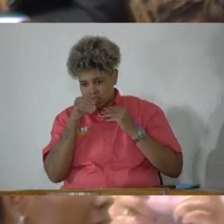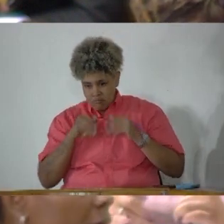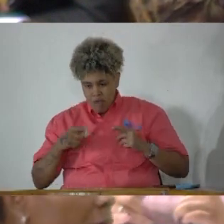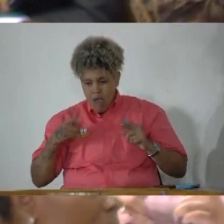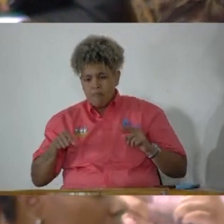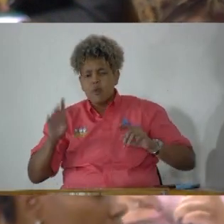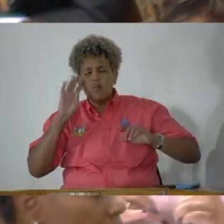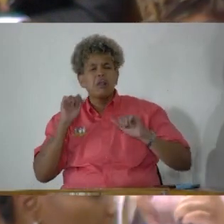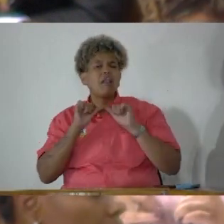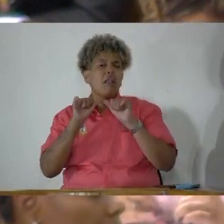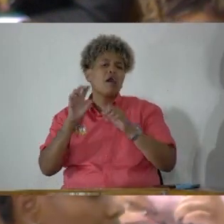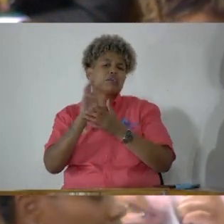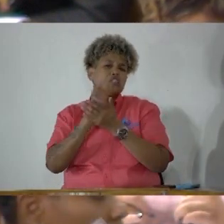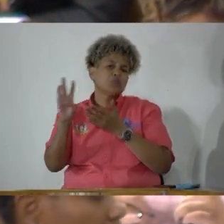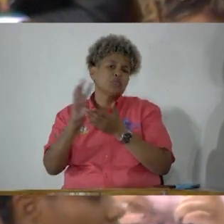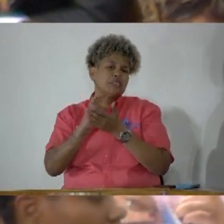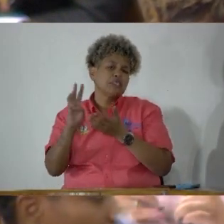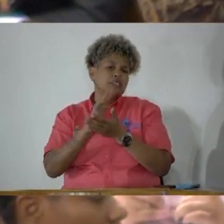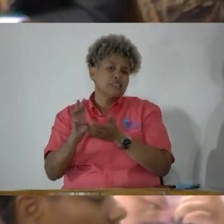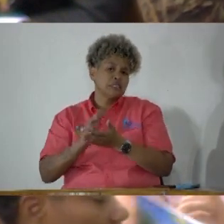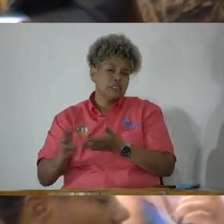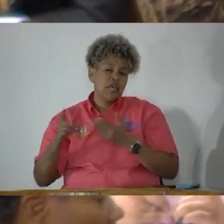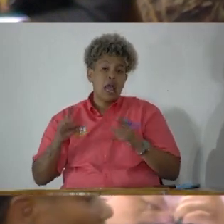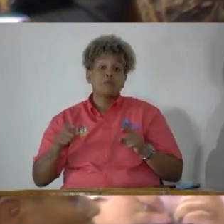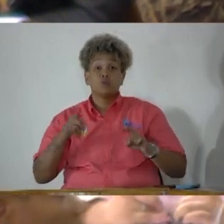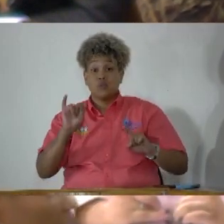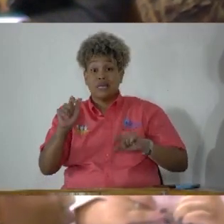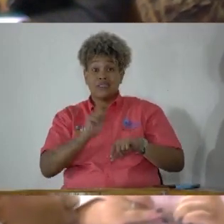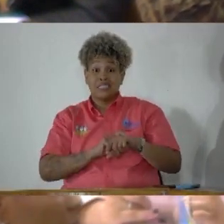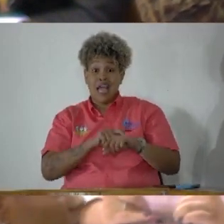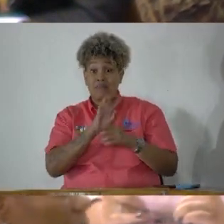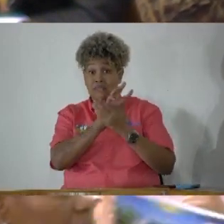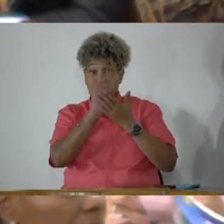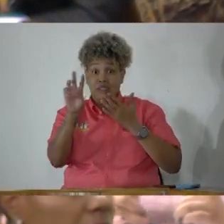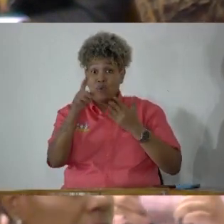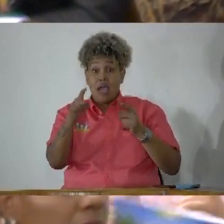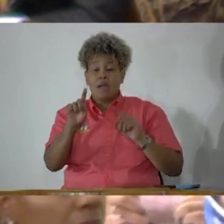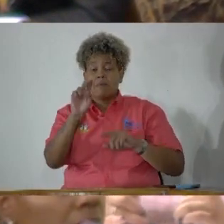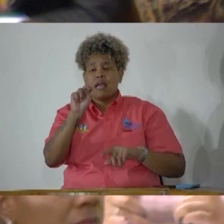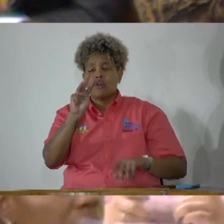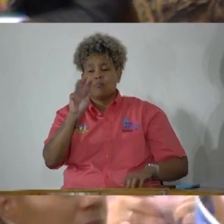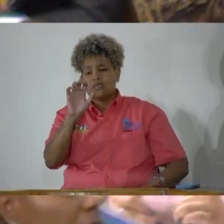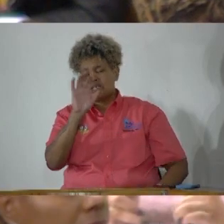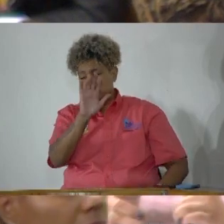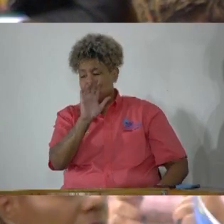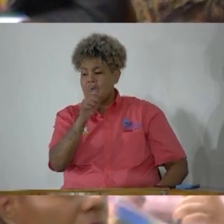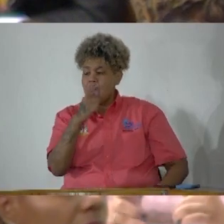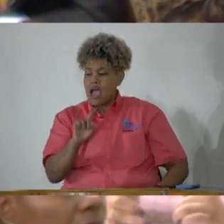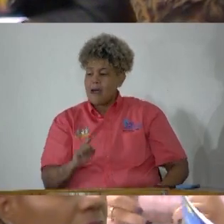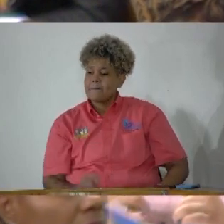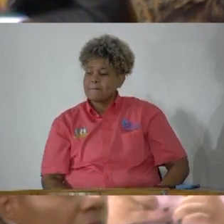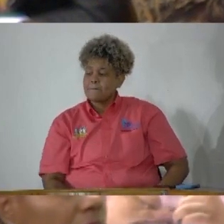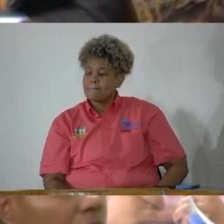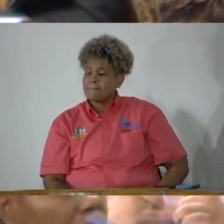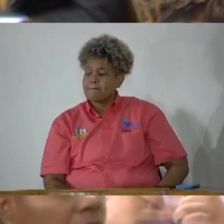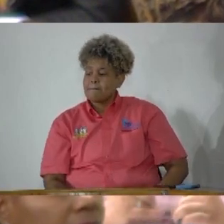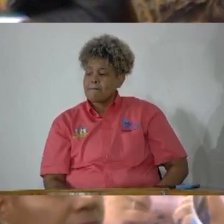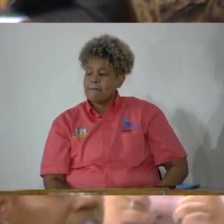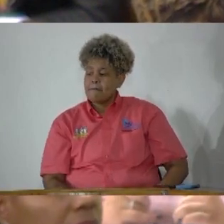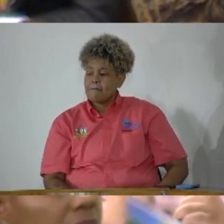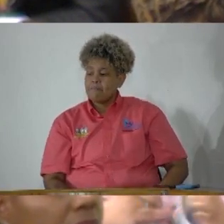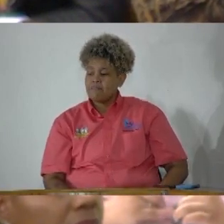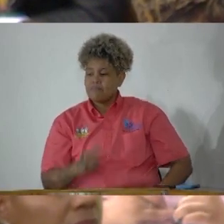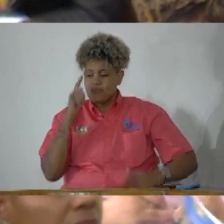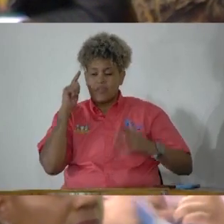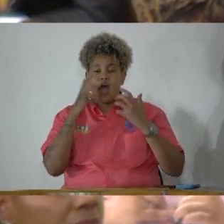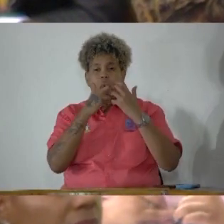This will last 6 weeks. During that period, the National Water Commission, in